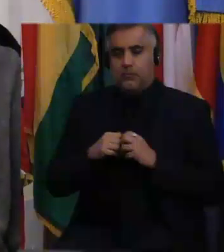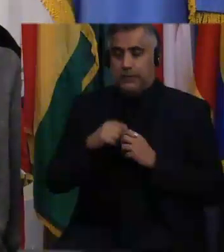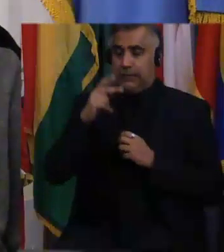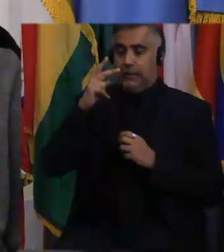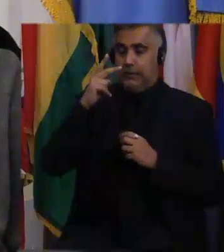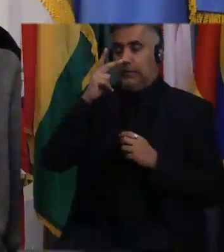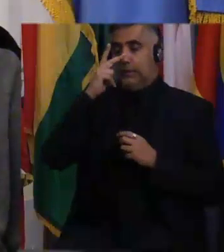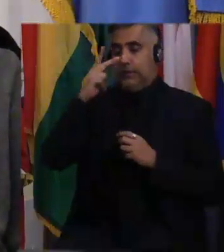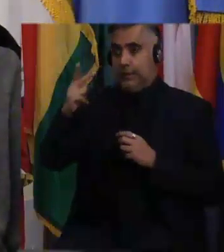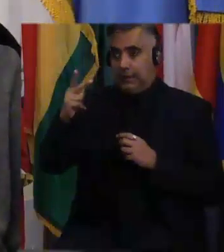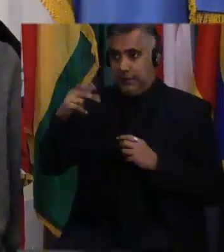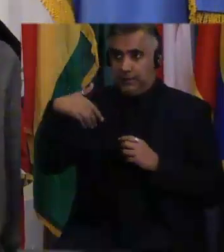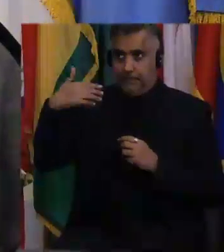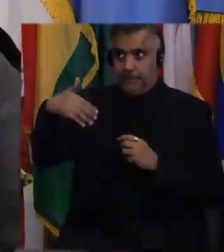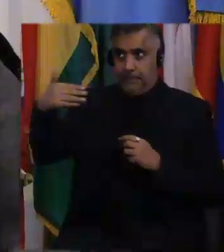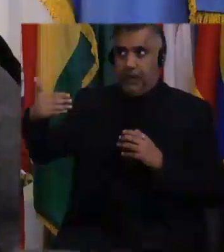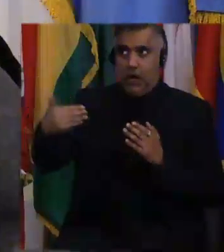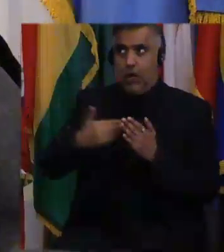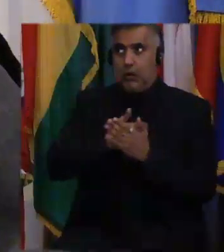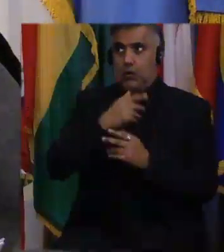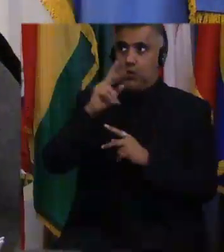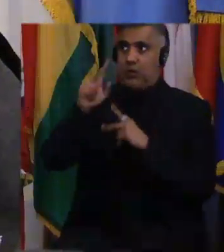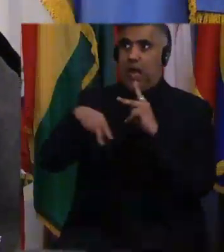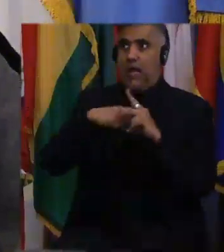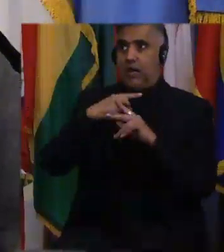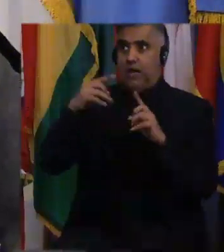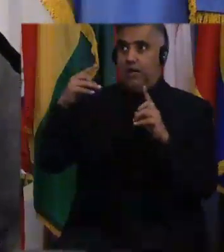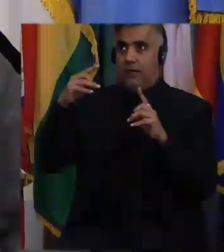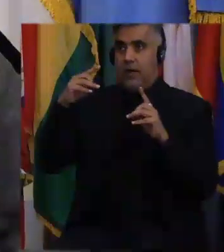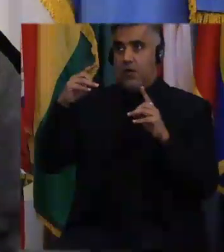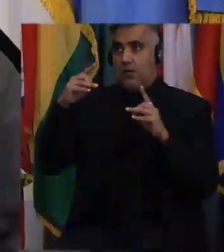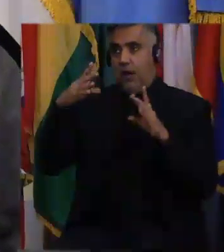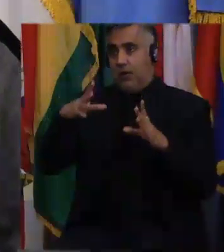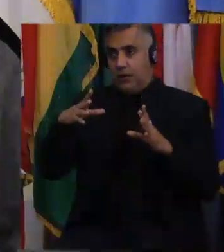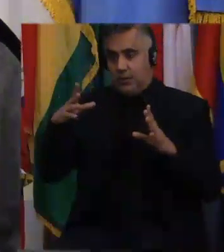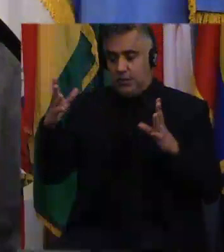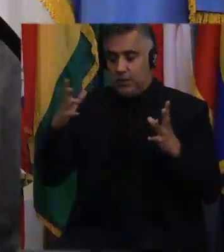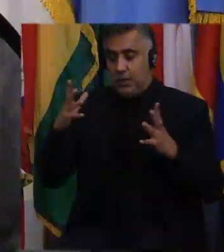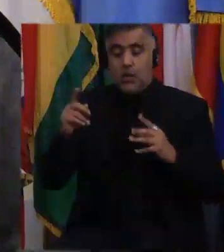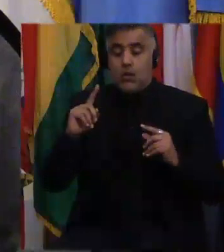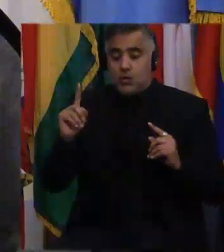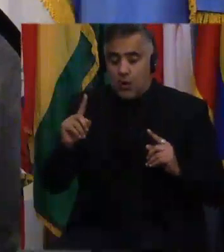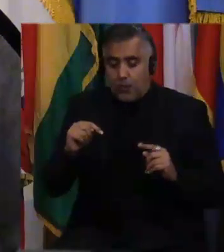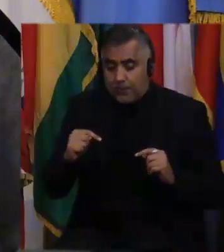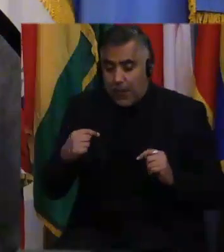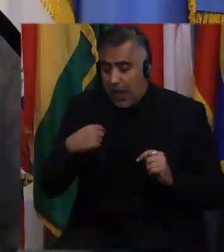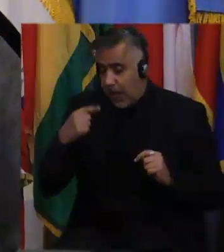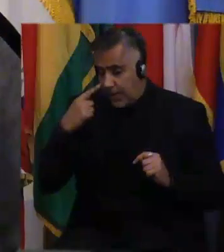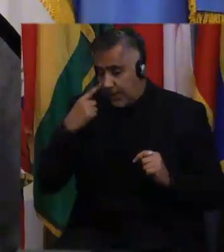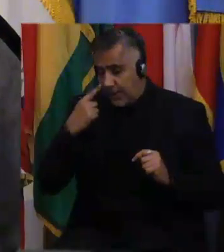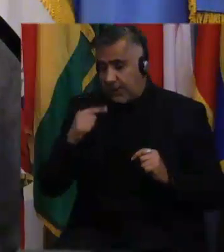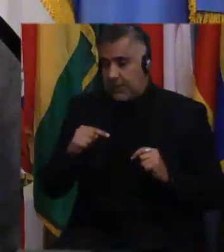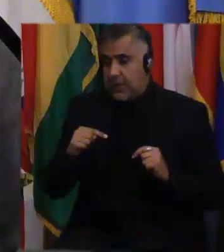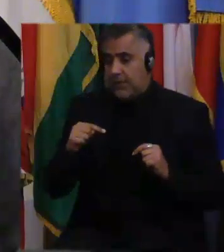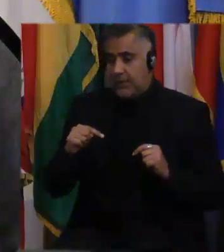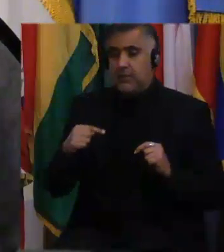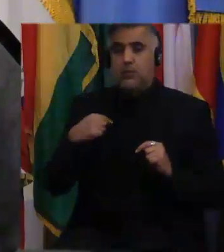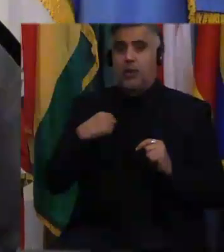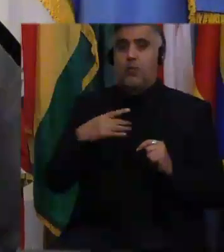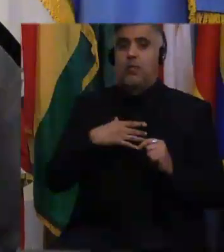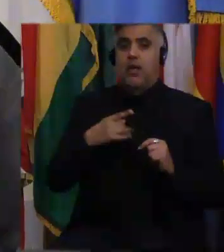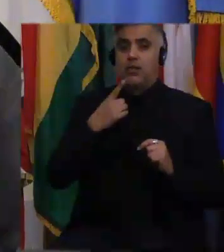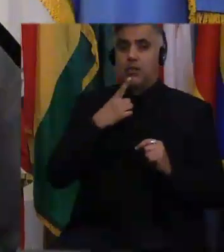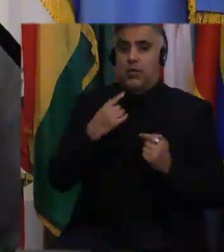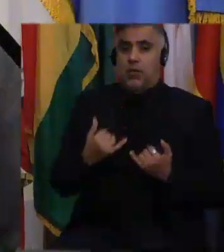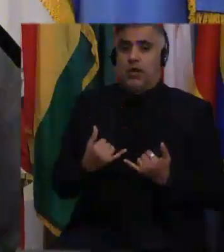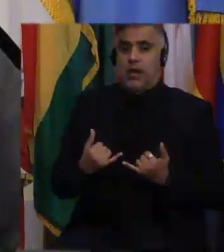seeing every day a new form around the world one way or the other. So I think this is what I would like to say